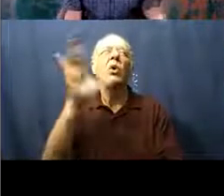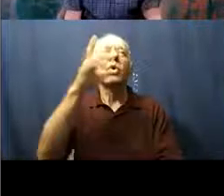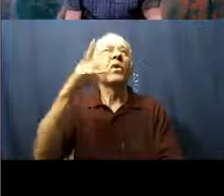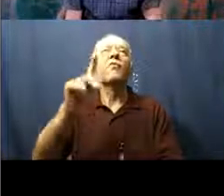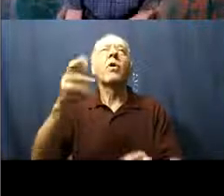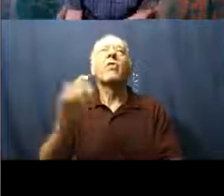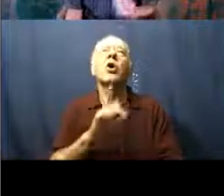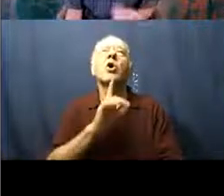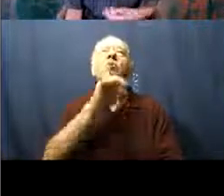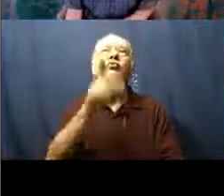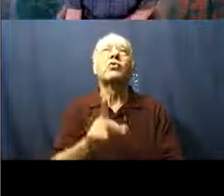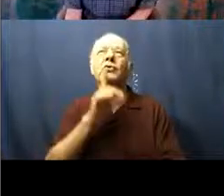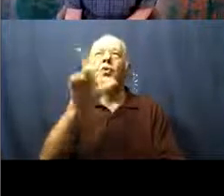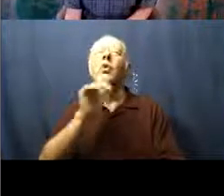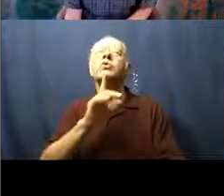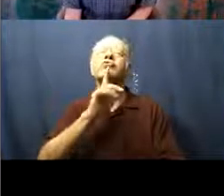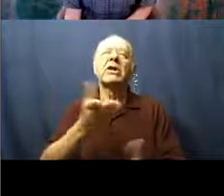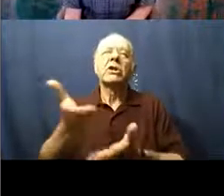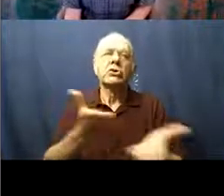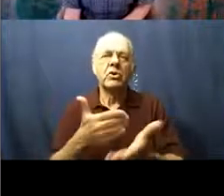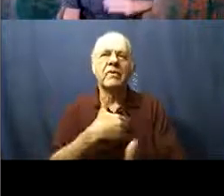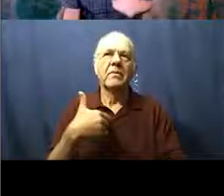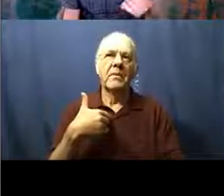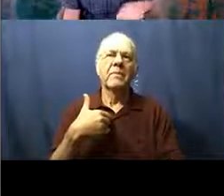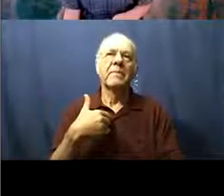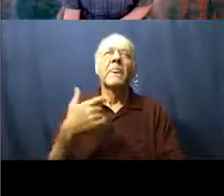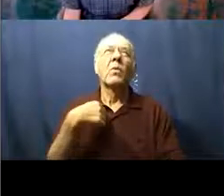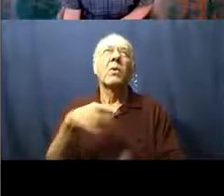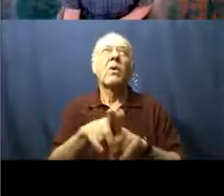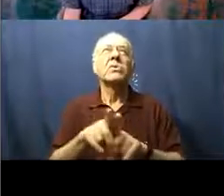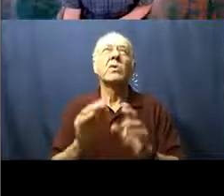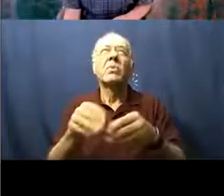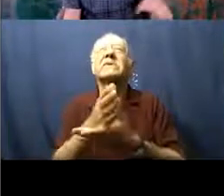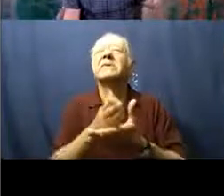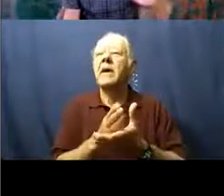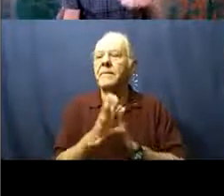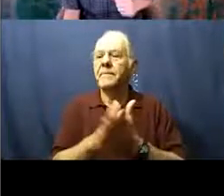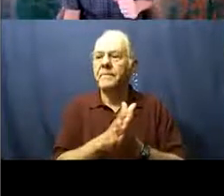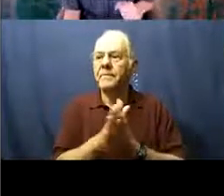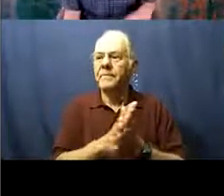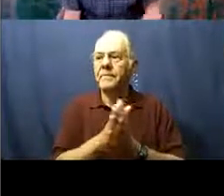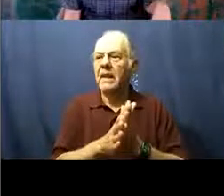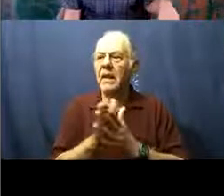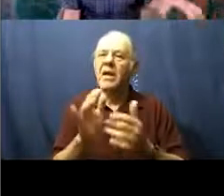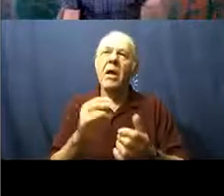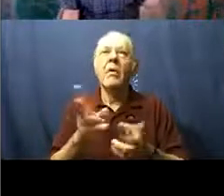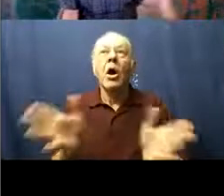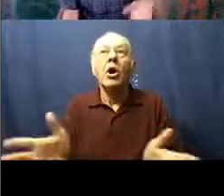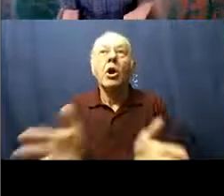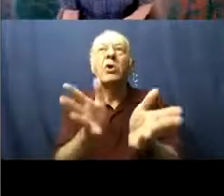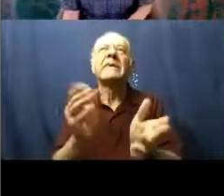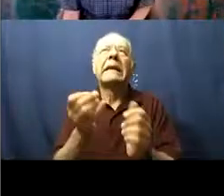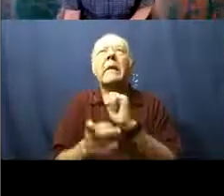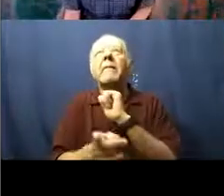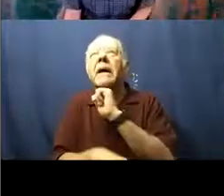really going on out there, who's really serving our members. And we also put some, you know, there's carrots and sticks. We put